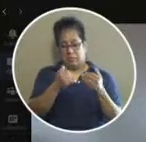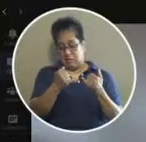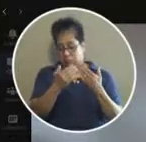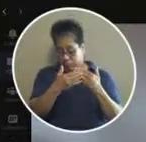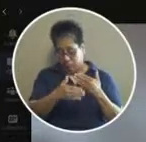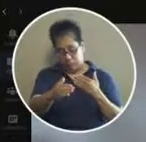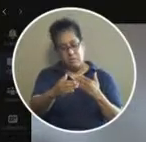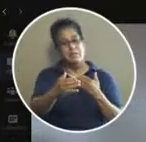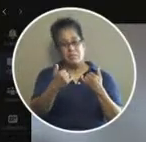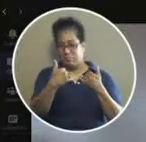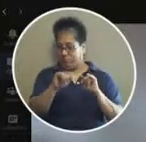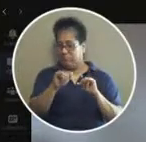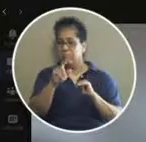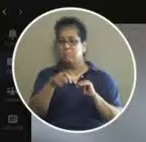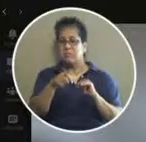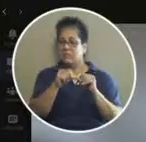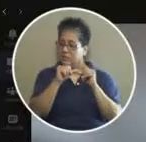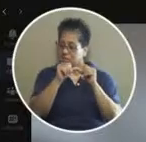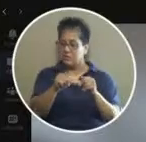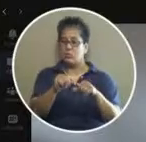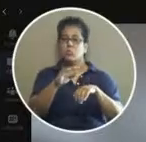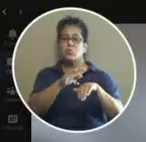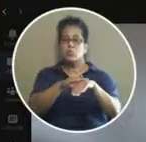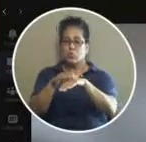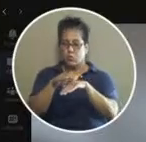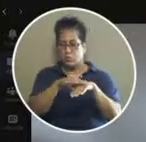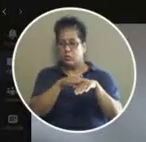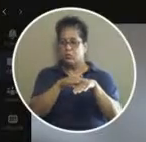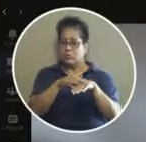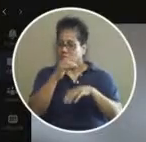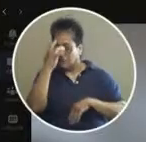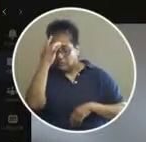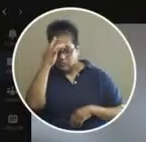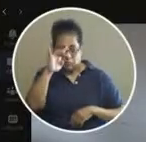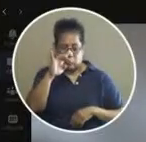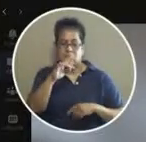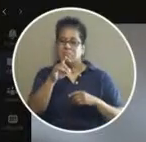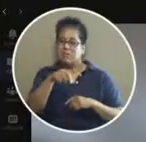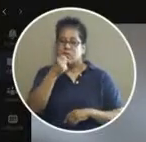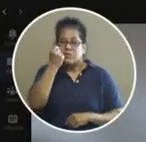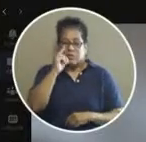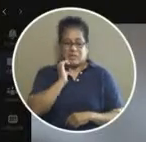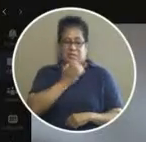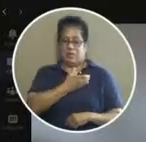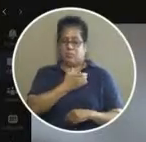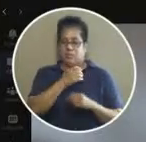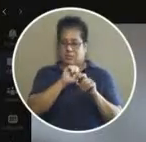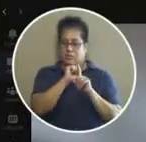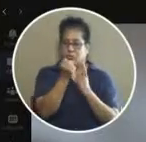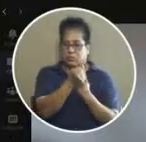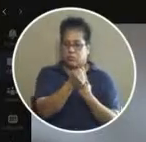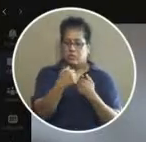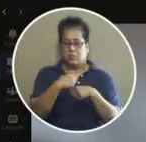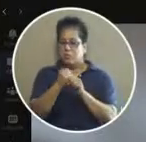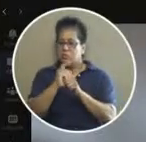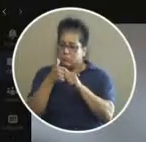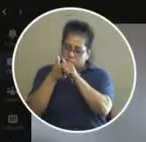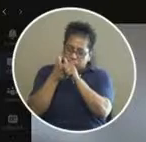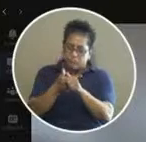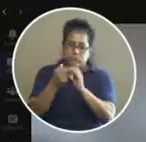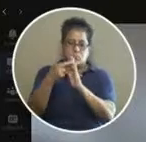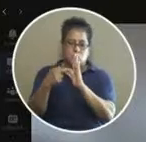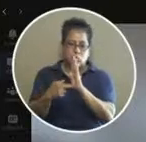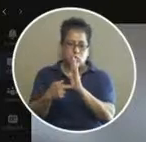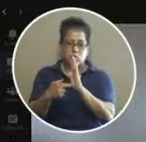we still have to continue that, to be prudent, to understand our situation, to make sure you adhere to the rules and